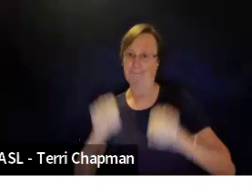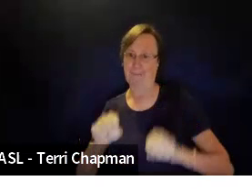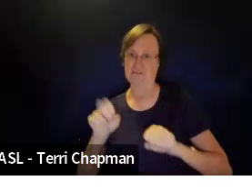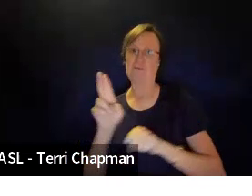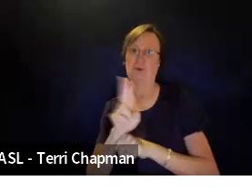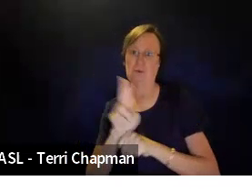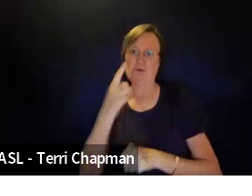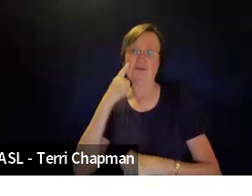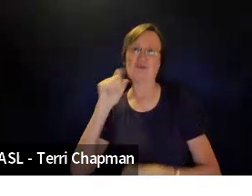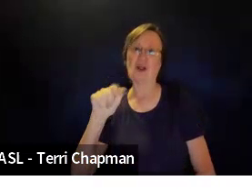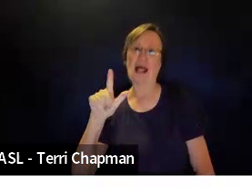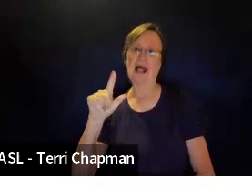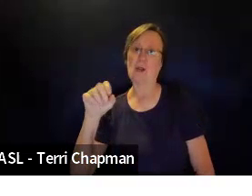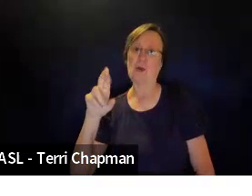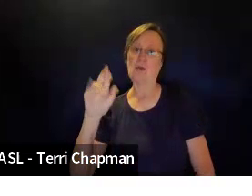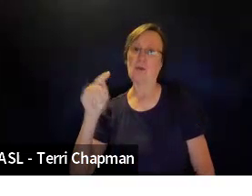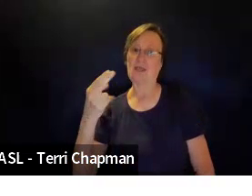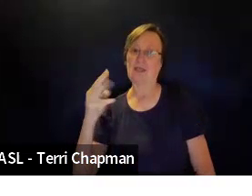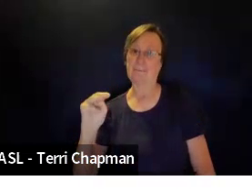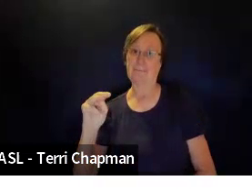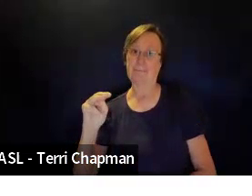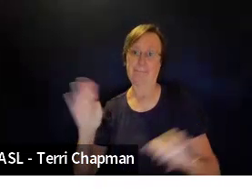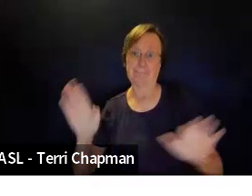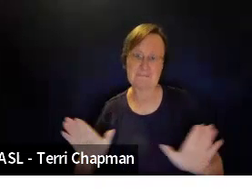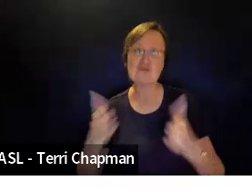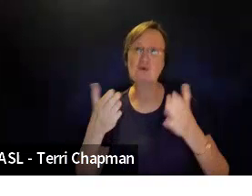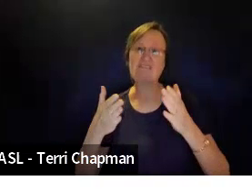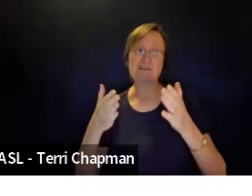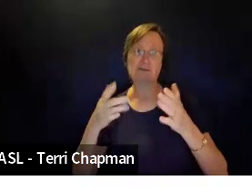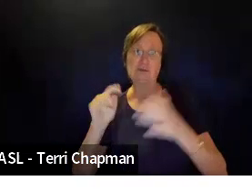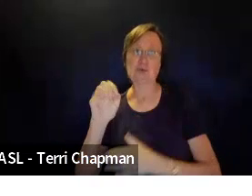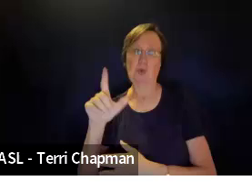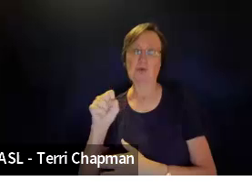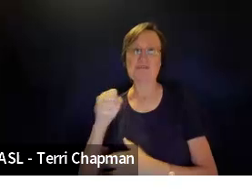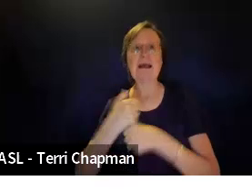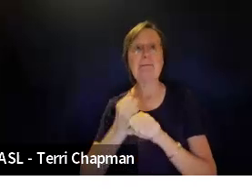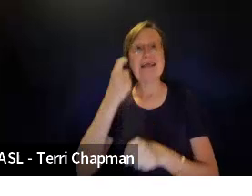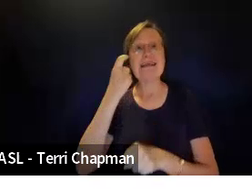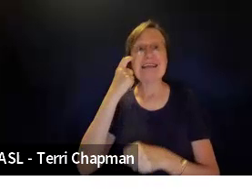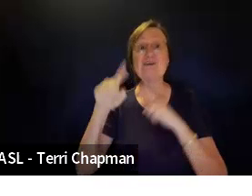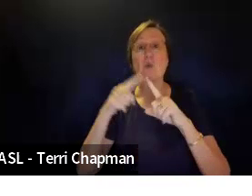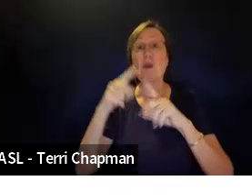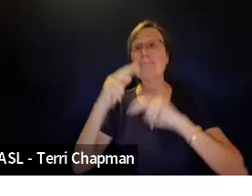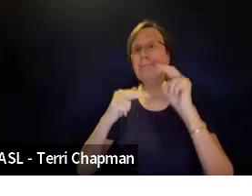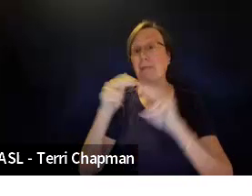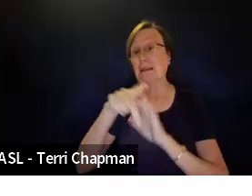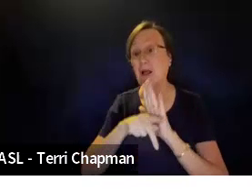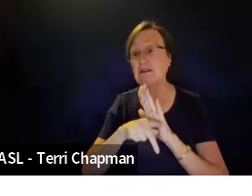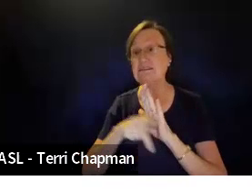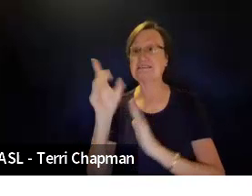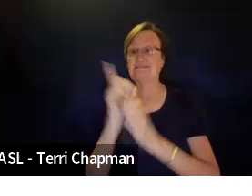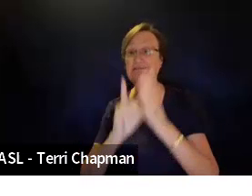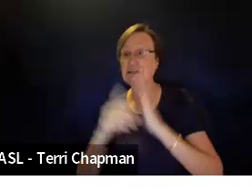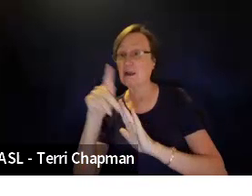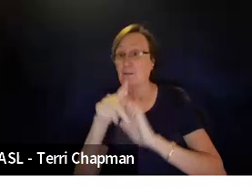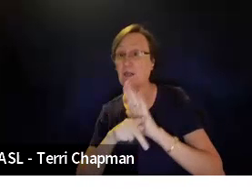algorithm-driven tools. It makes sense when building and designing policies to collaborate with people who are